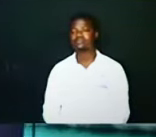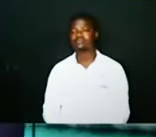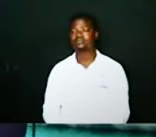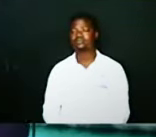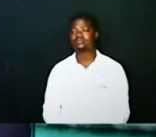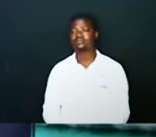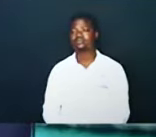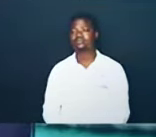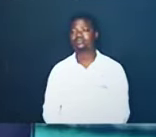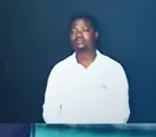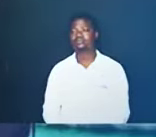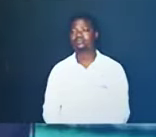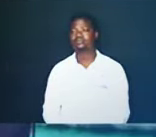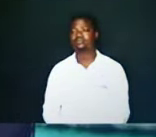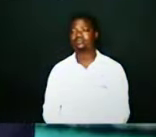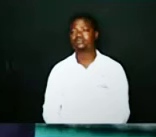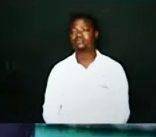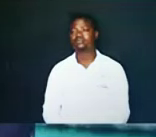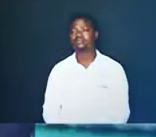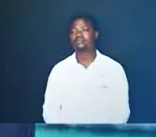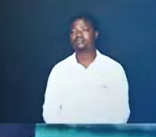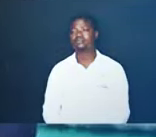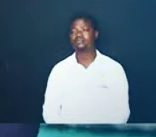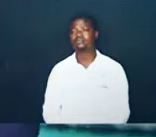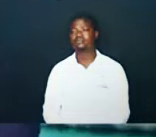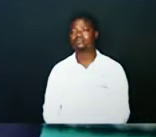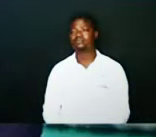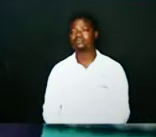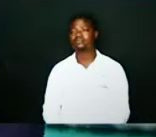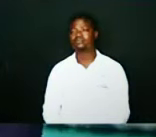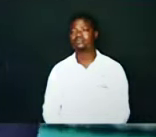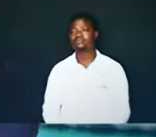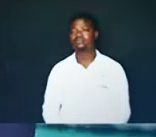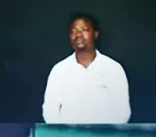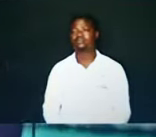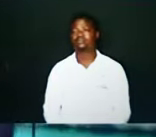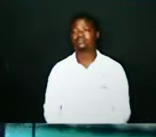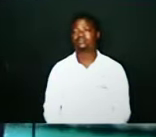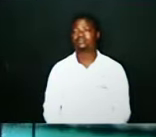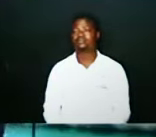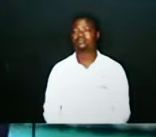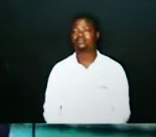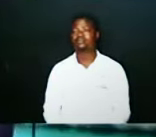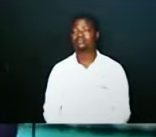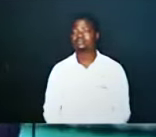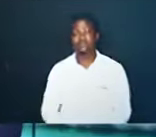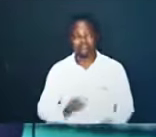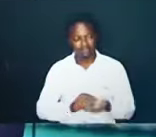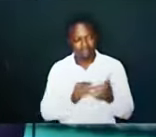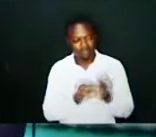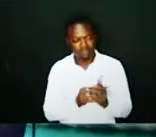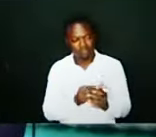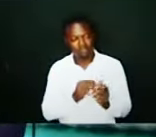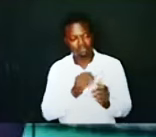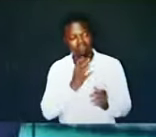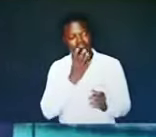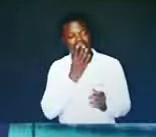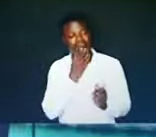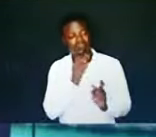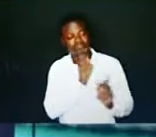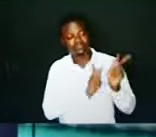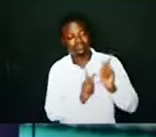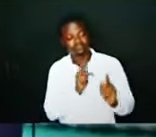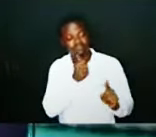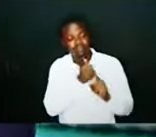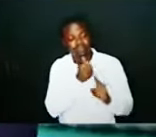woniso na imfata onhini se obema wong enkwa na obema wong kwa ing. They keep themselves separate. What you are